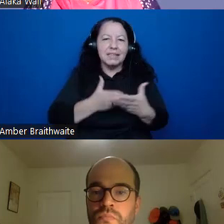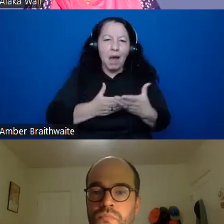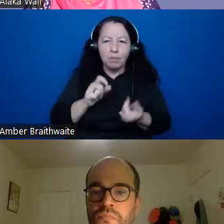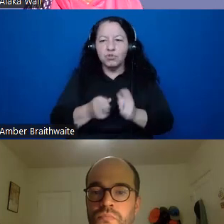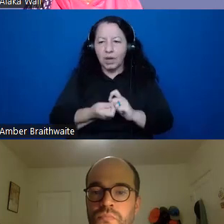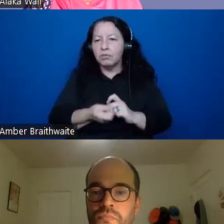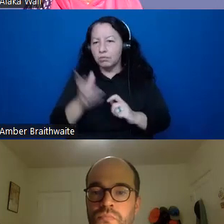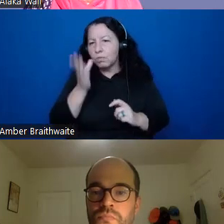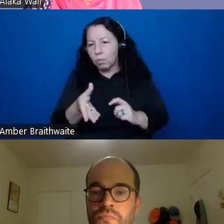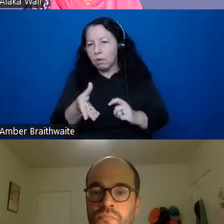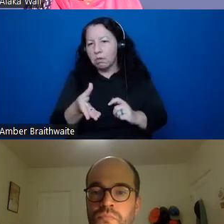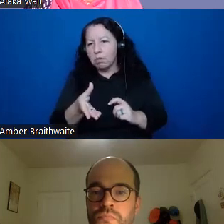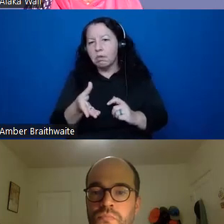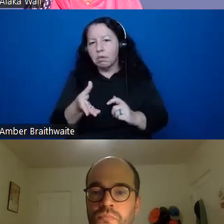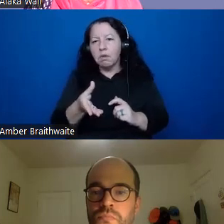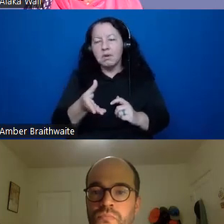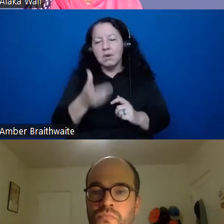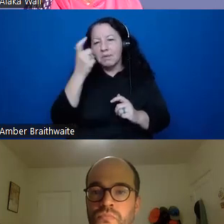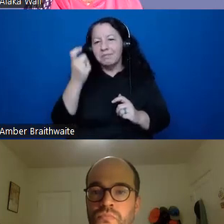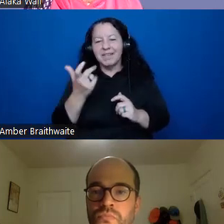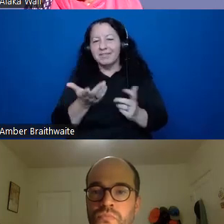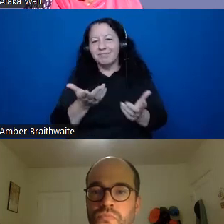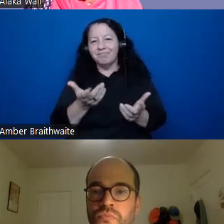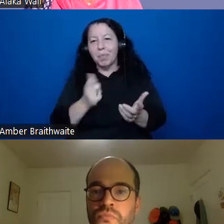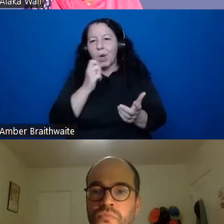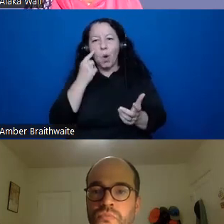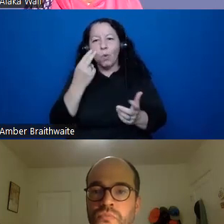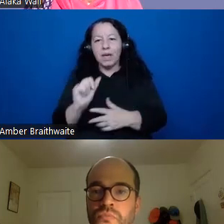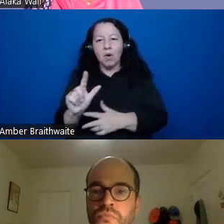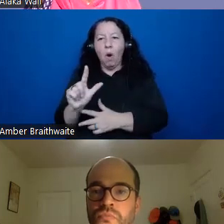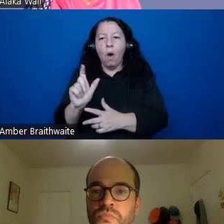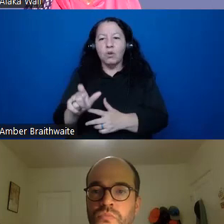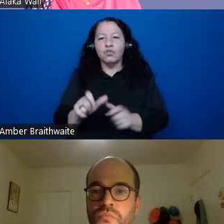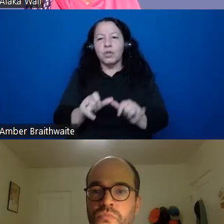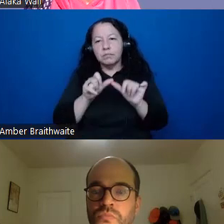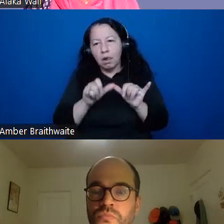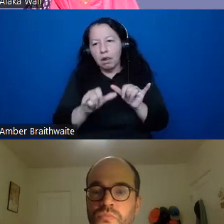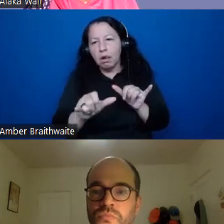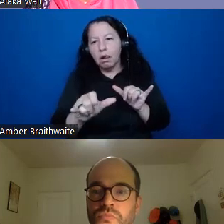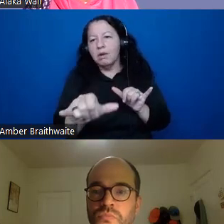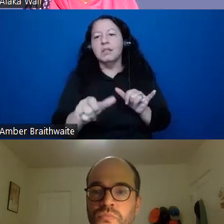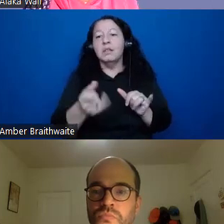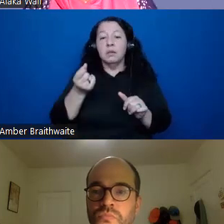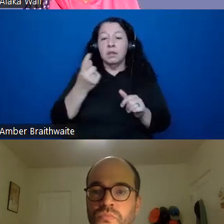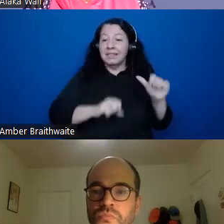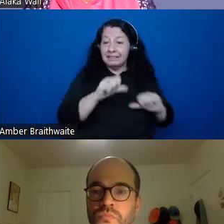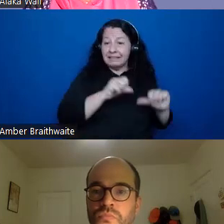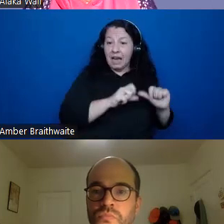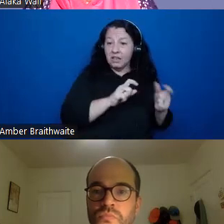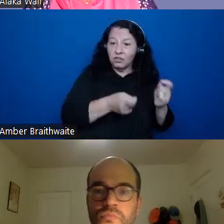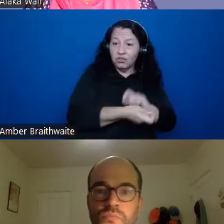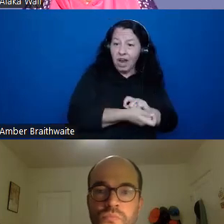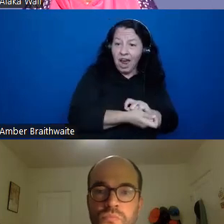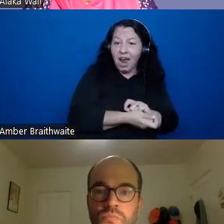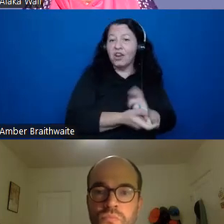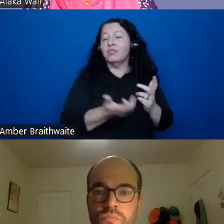just because we don't think halls should remain as they are. I mean, science has changed, right? We have